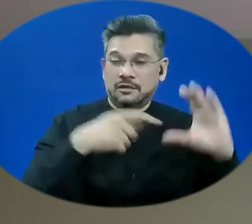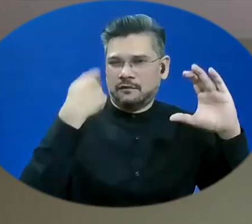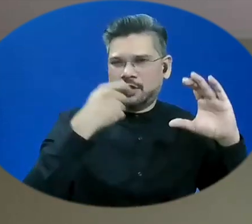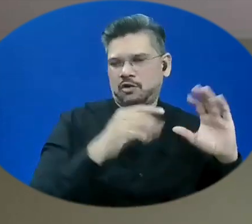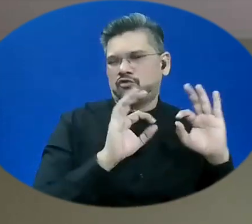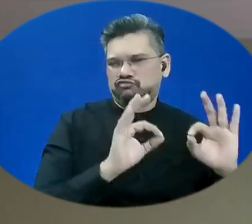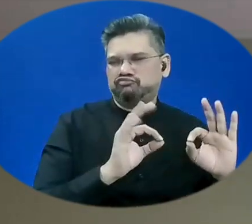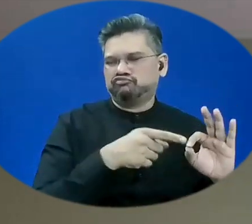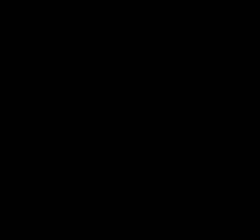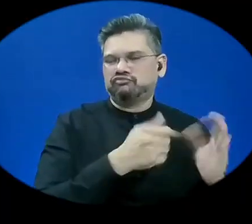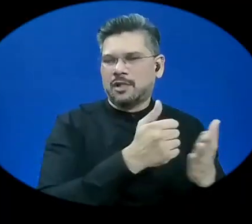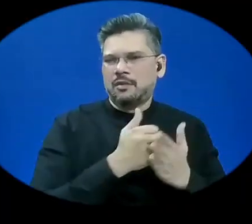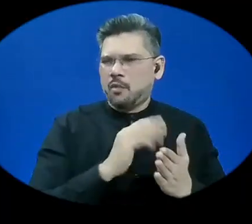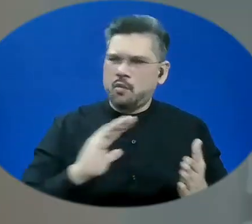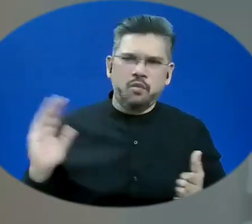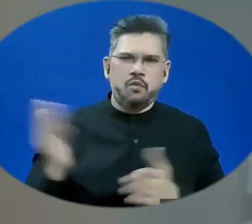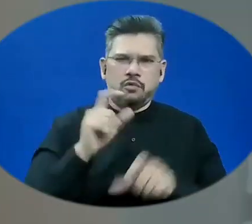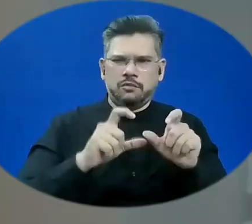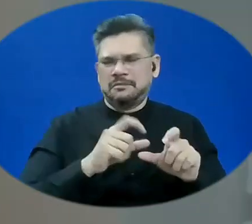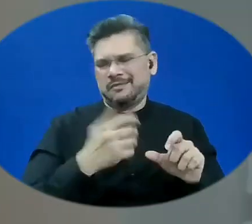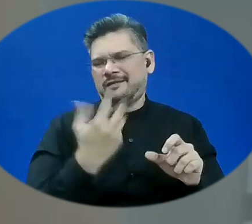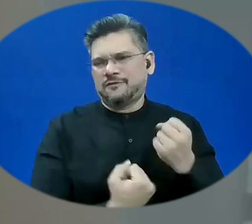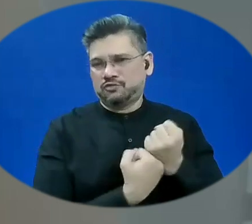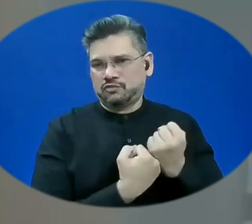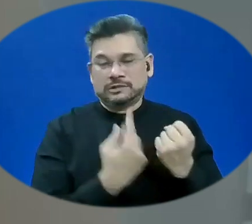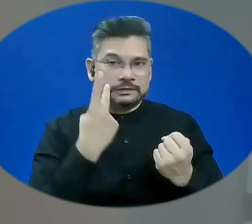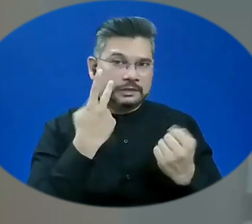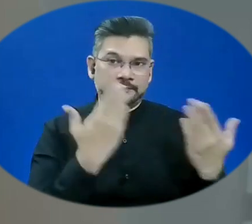gender. Ednice, would you mind playing that?